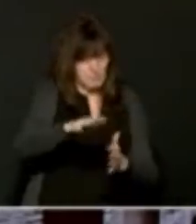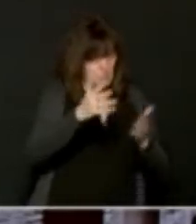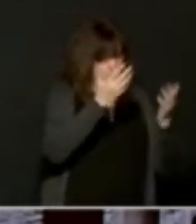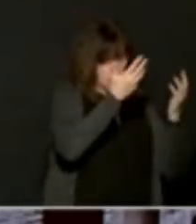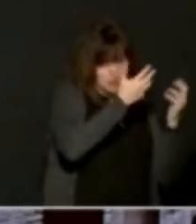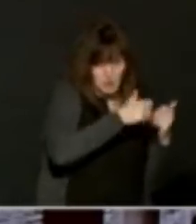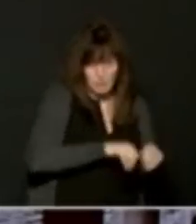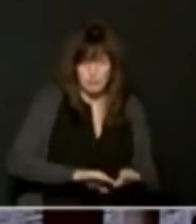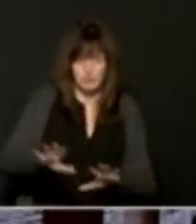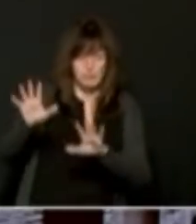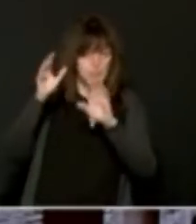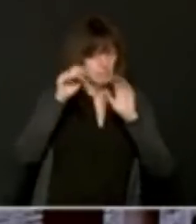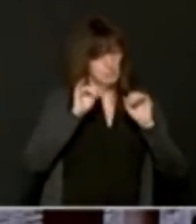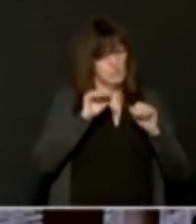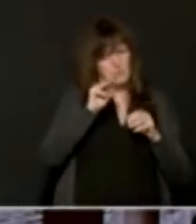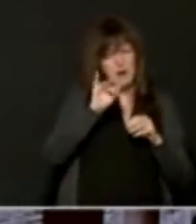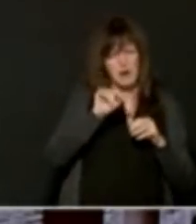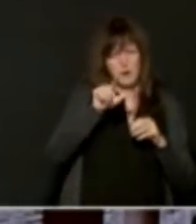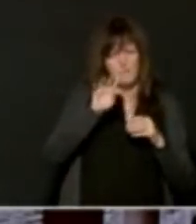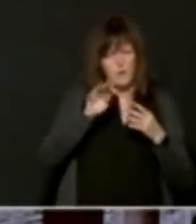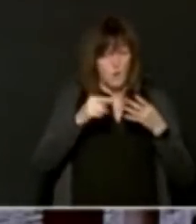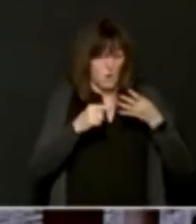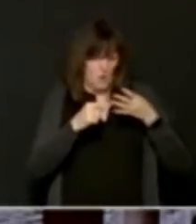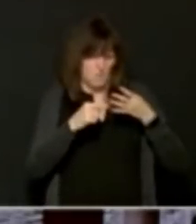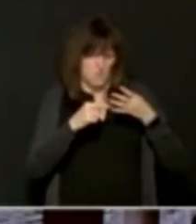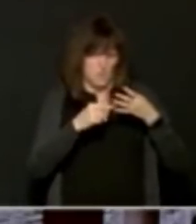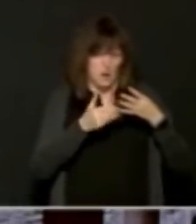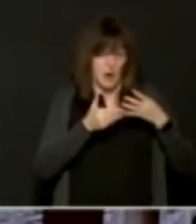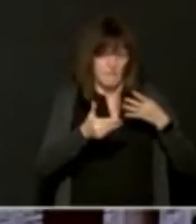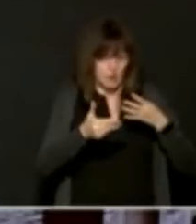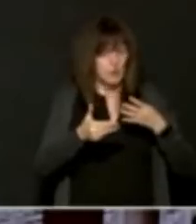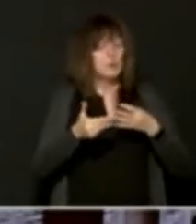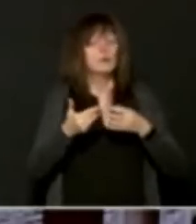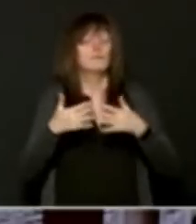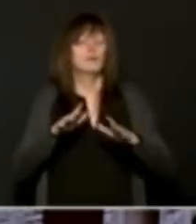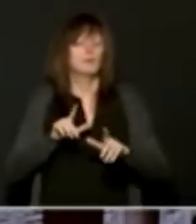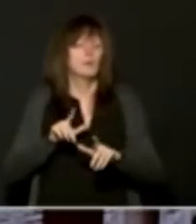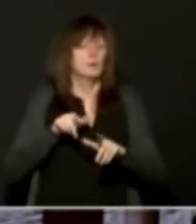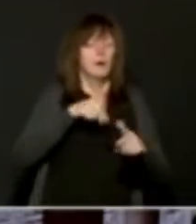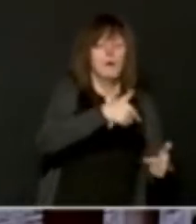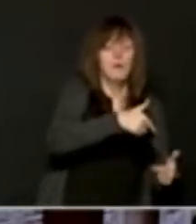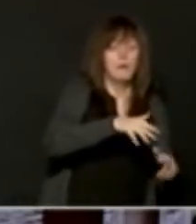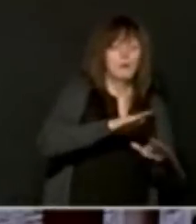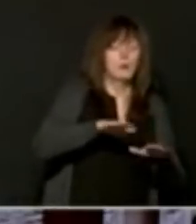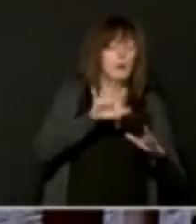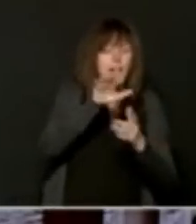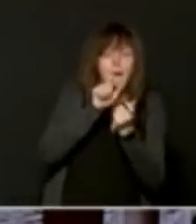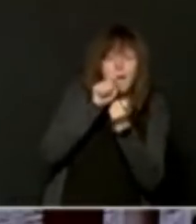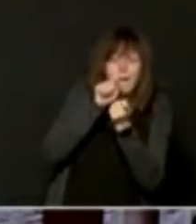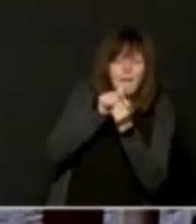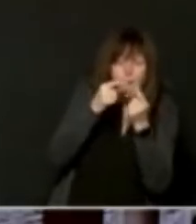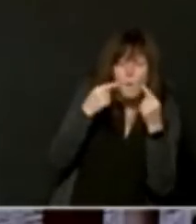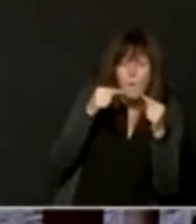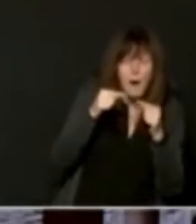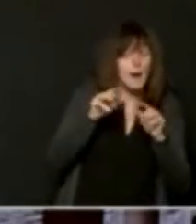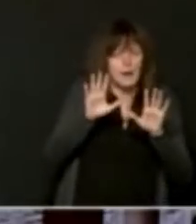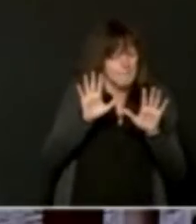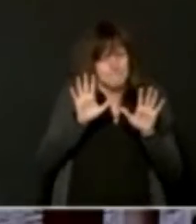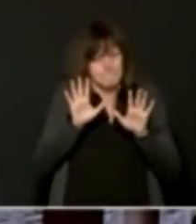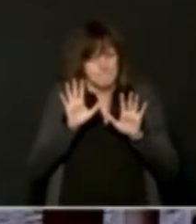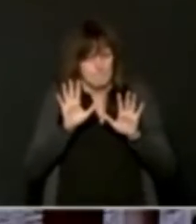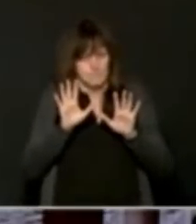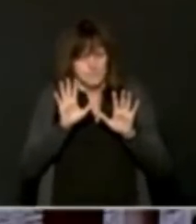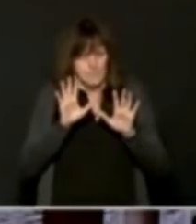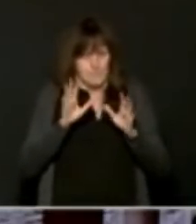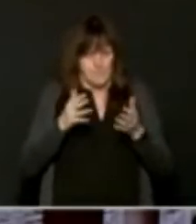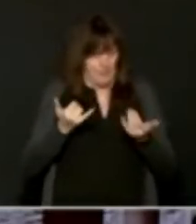of May 24th, likely, based upon our current planning as of today, but we are actively discussing and thinking about